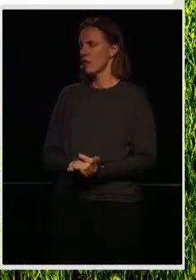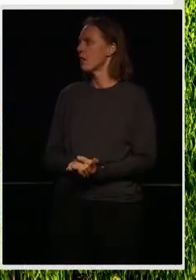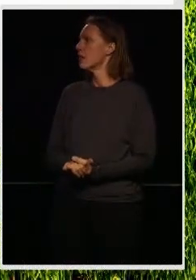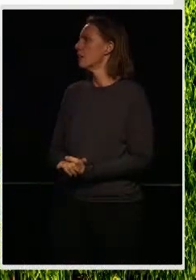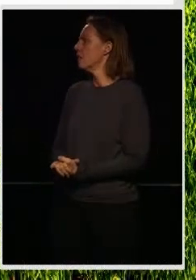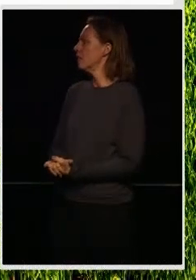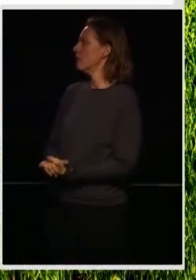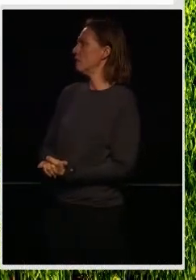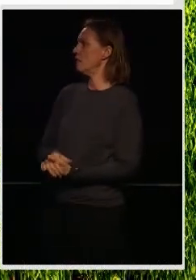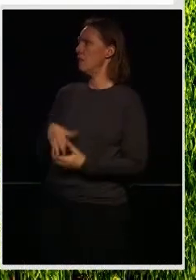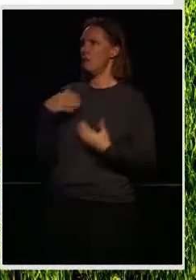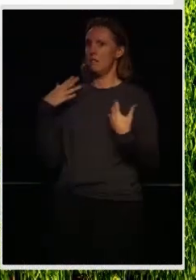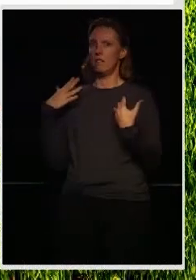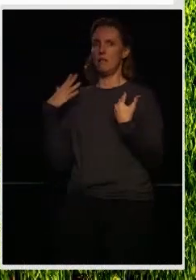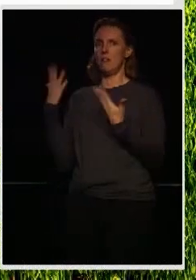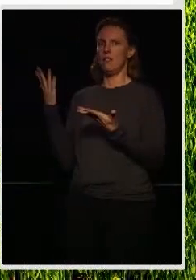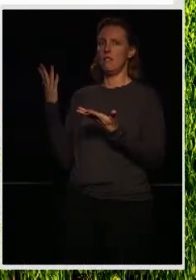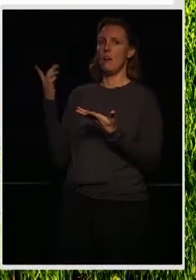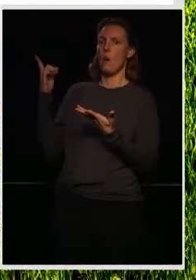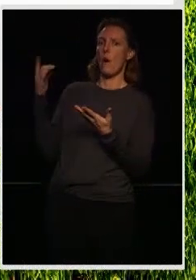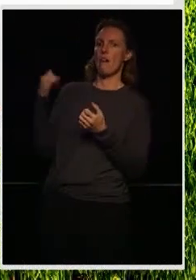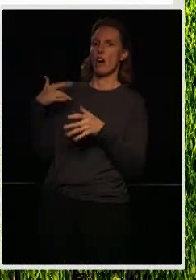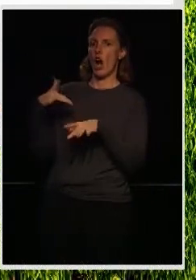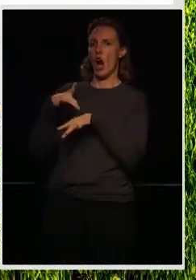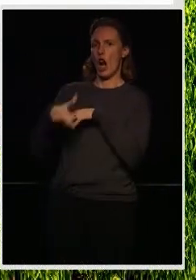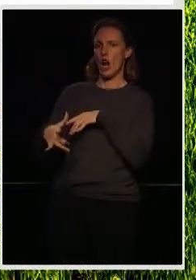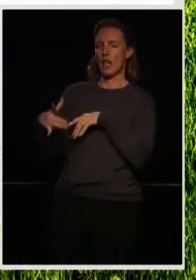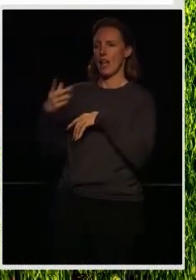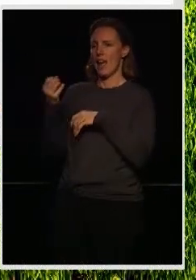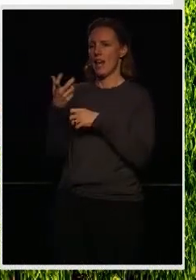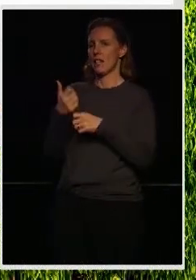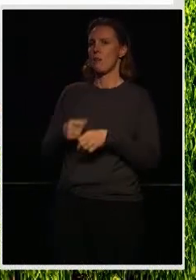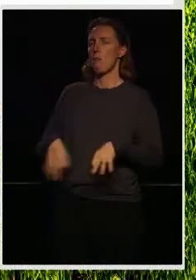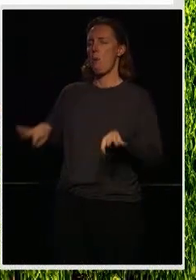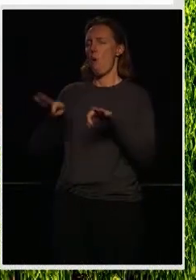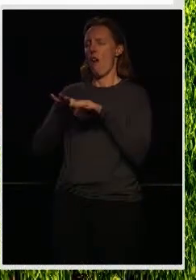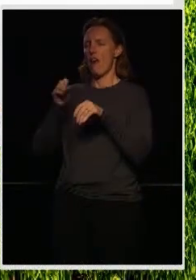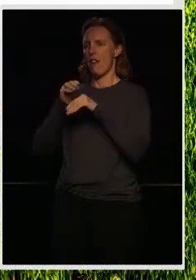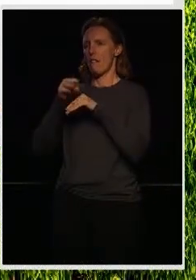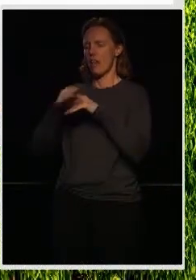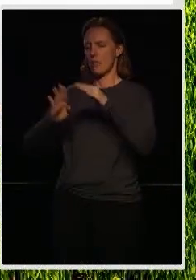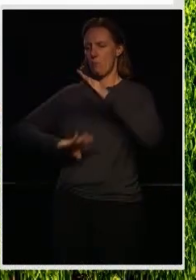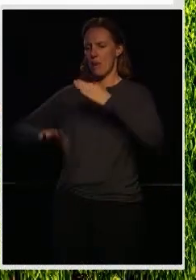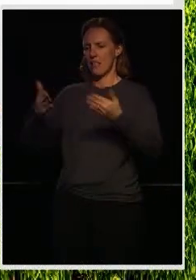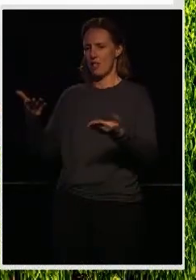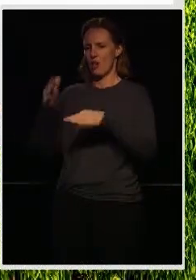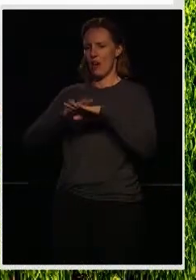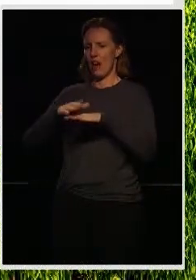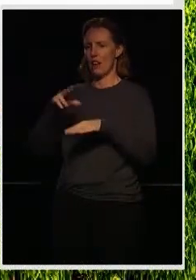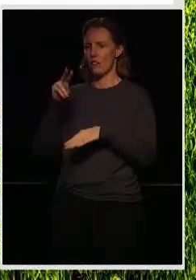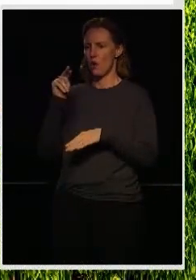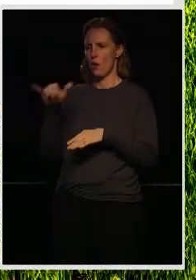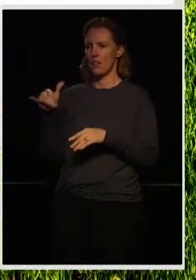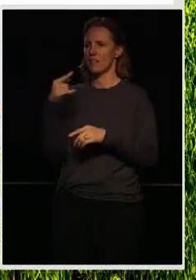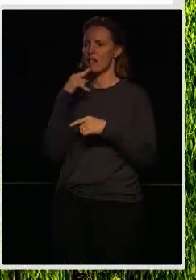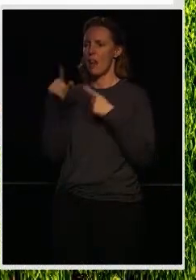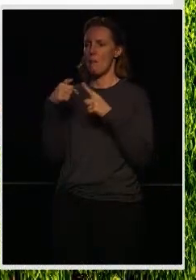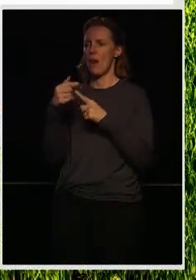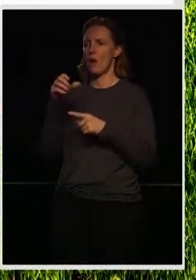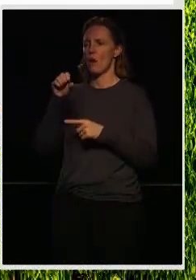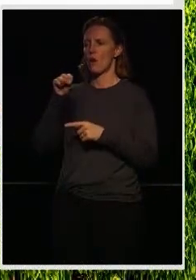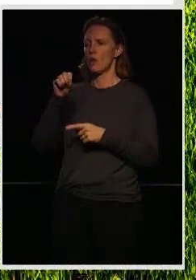This is what one of our early adopters and a key advisor based here in New York say about SomaDetect.